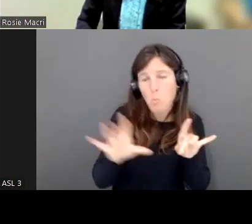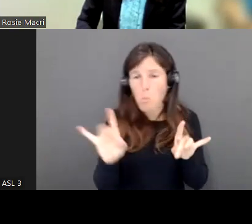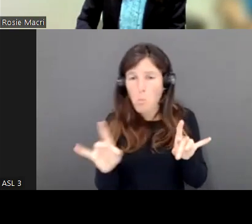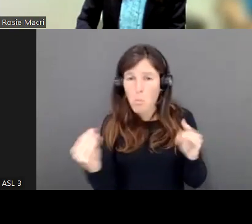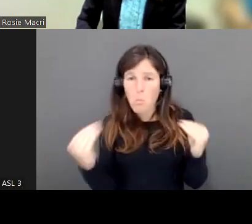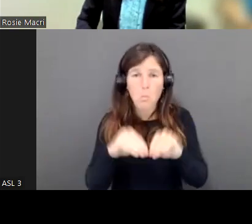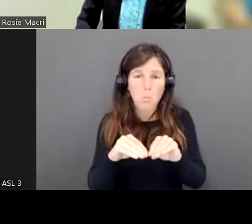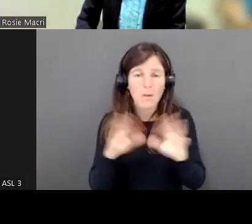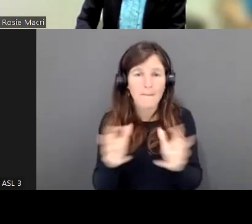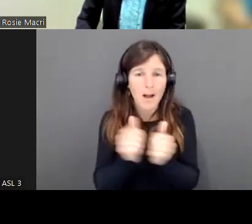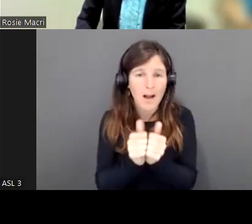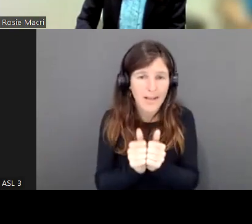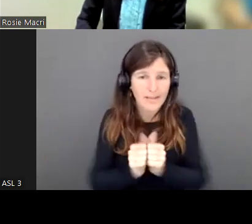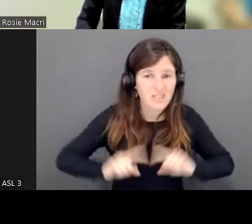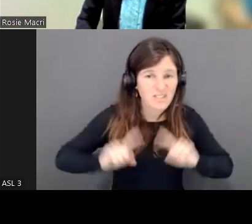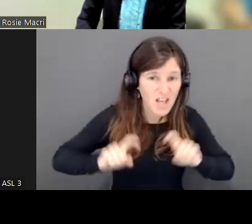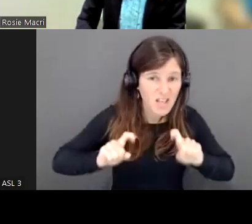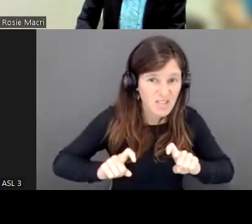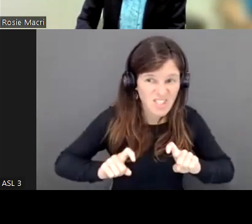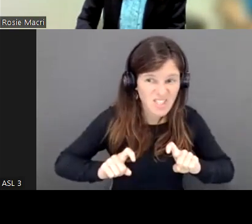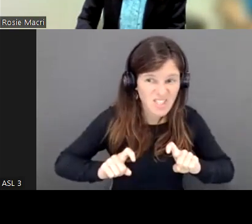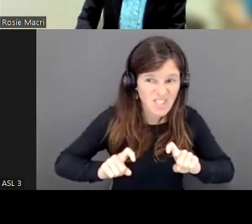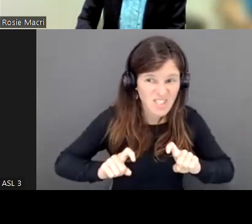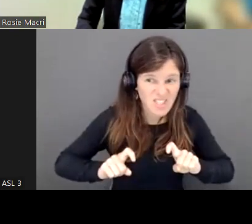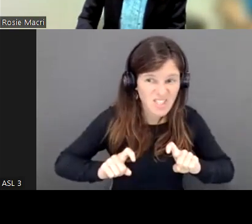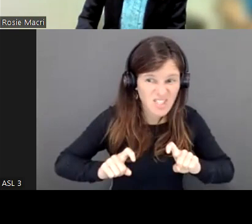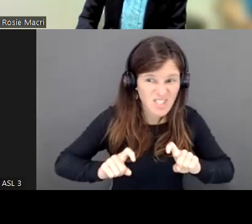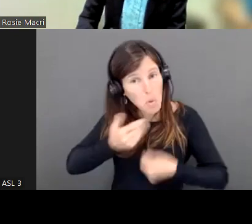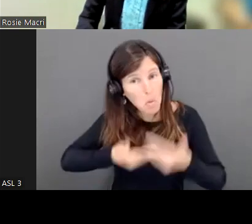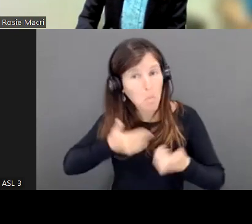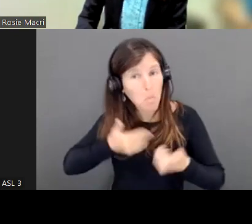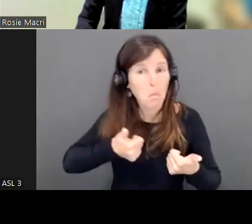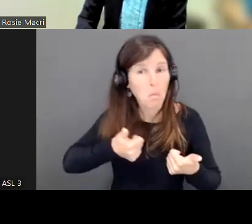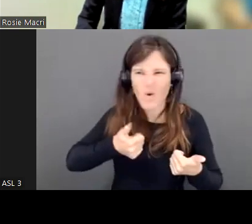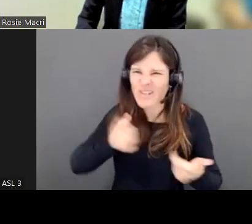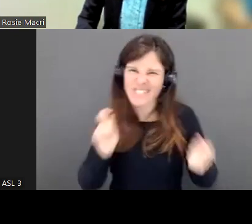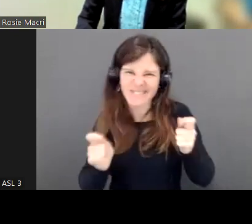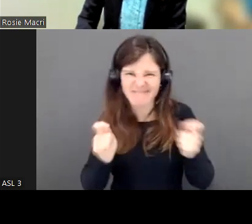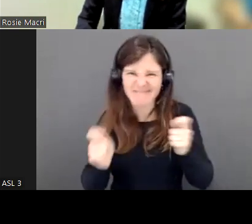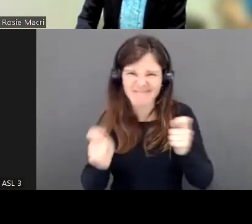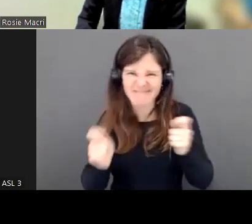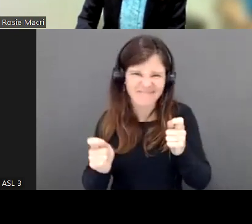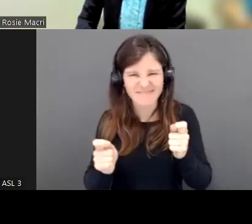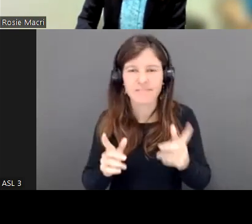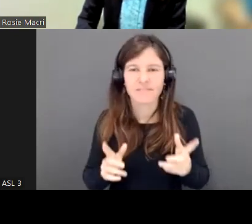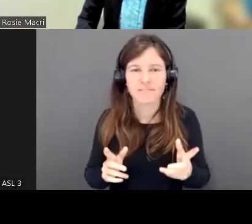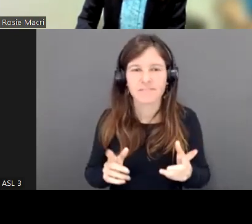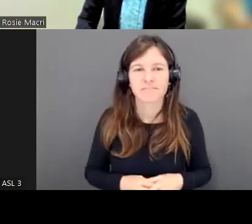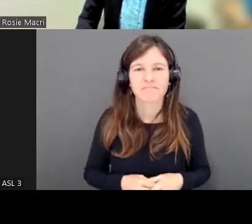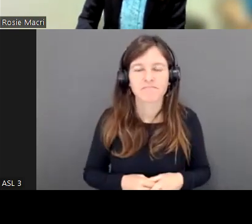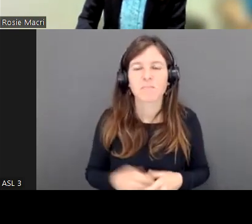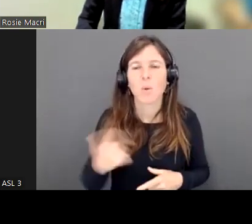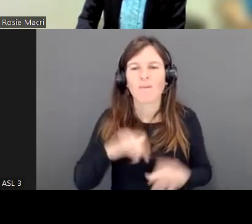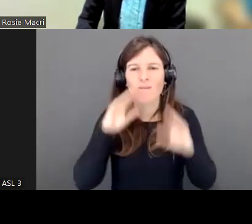you go, and you may get more information. When we think about values-based practice,